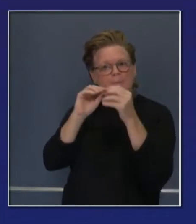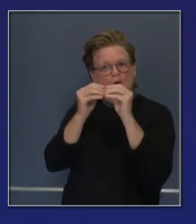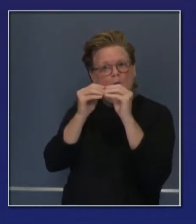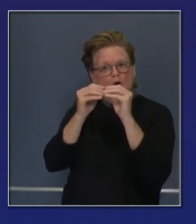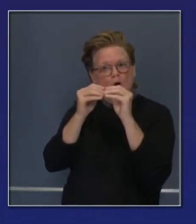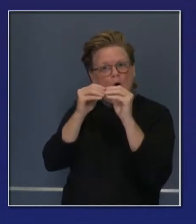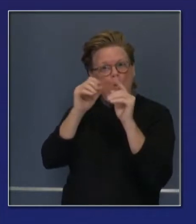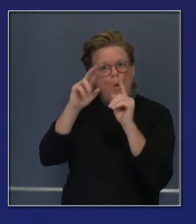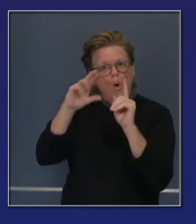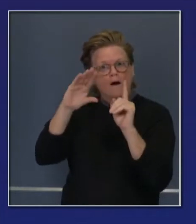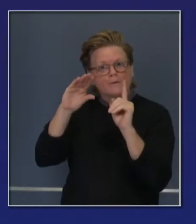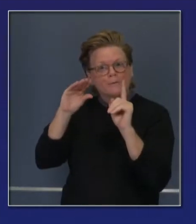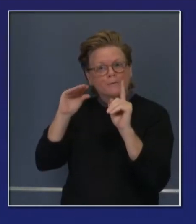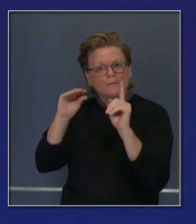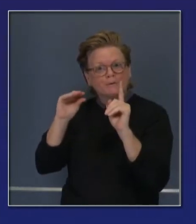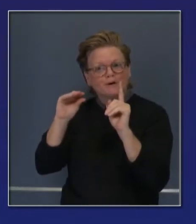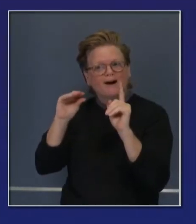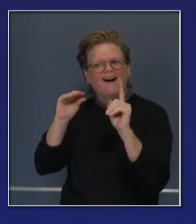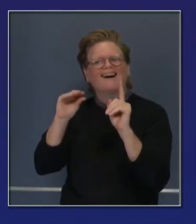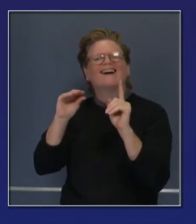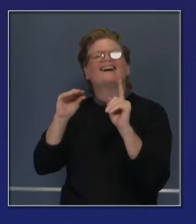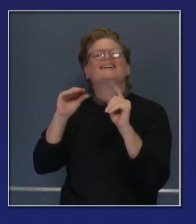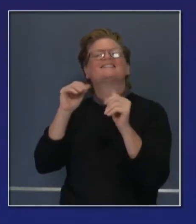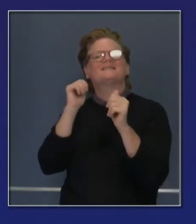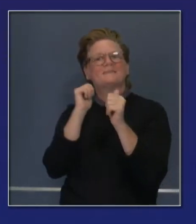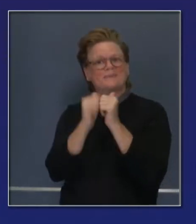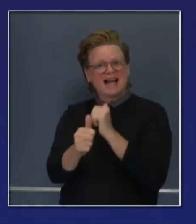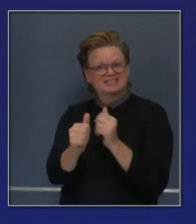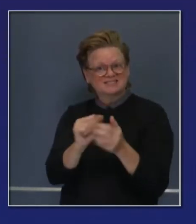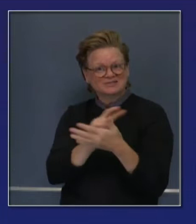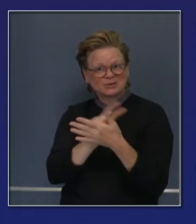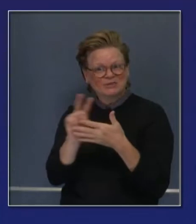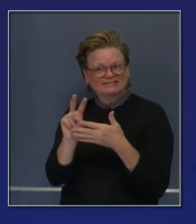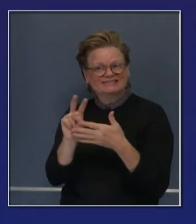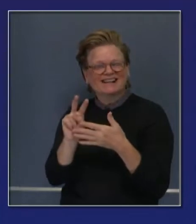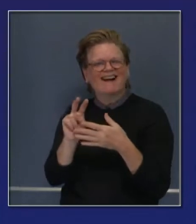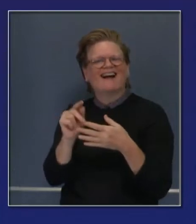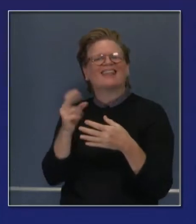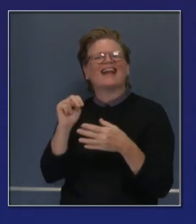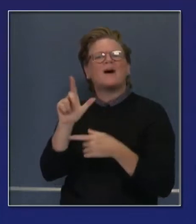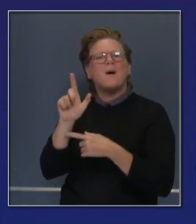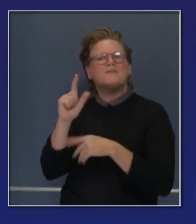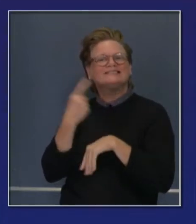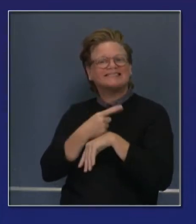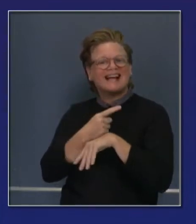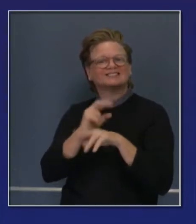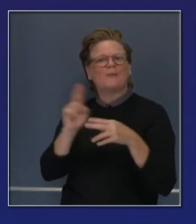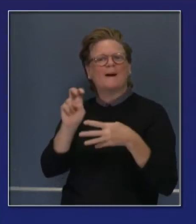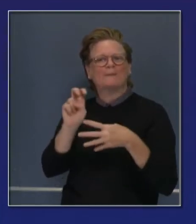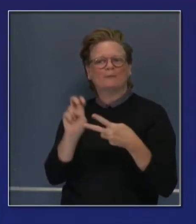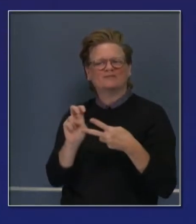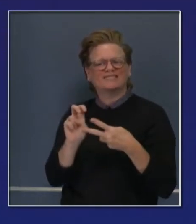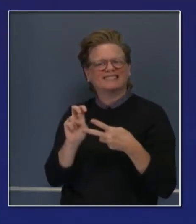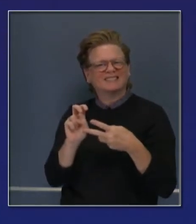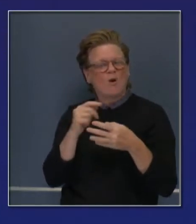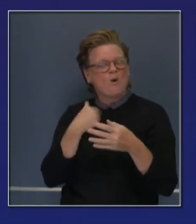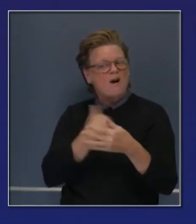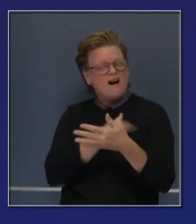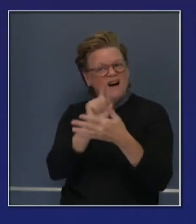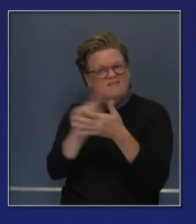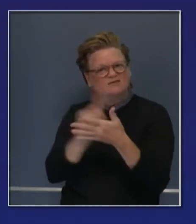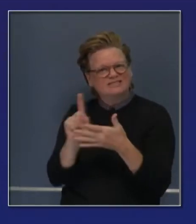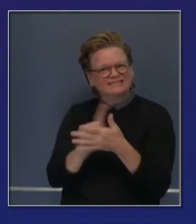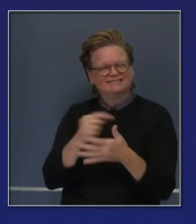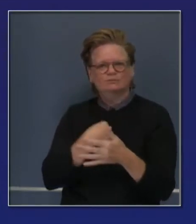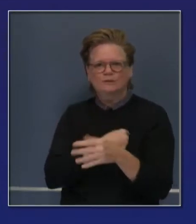tiers, as well as a recognition that every week we'll continue to assess and we'll update the EPI